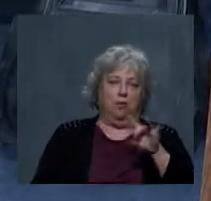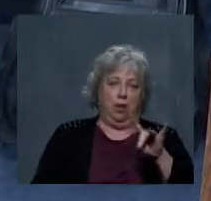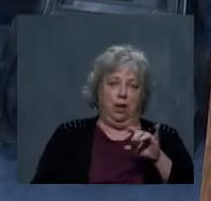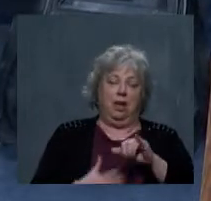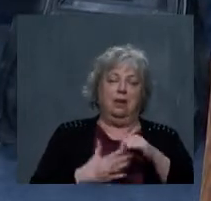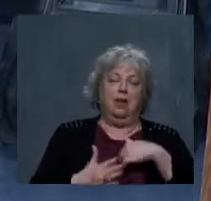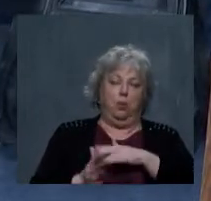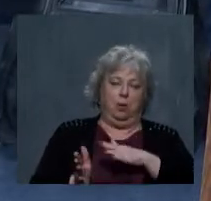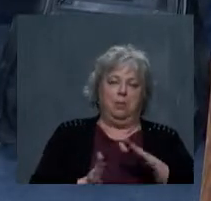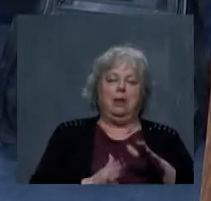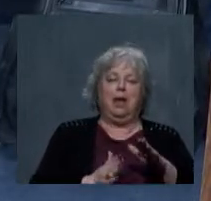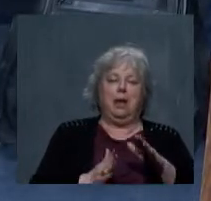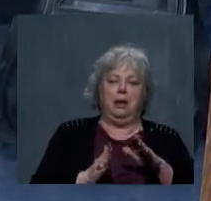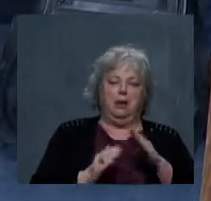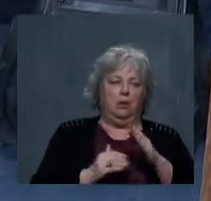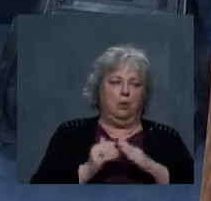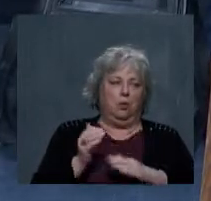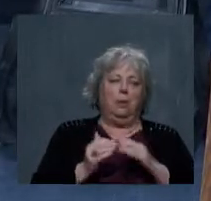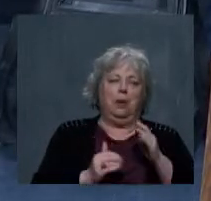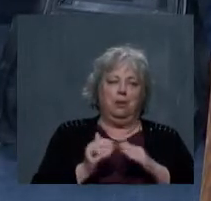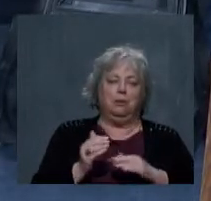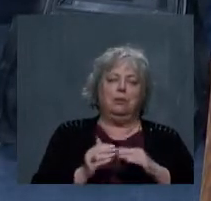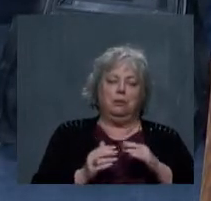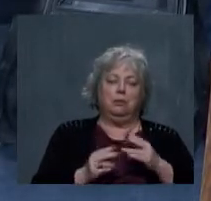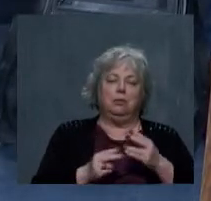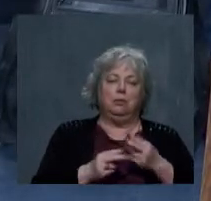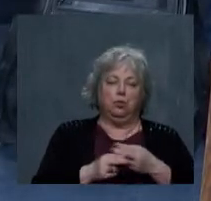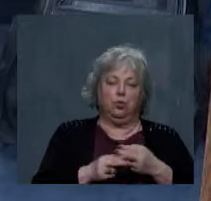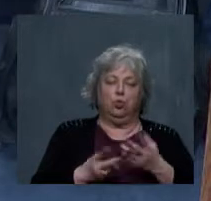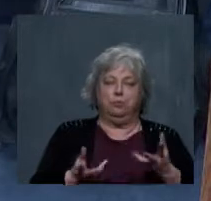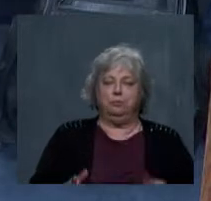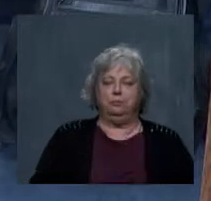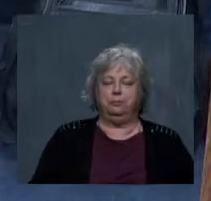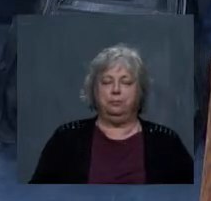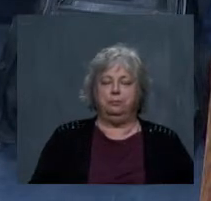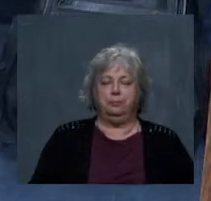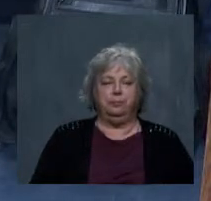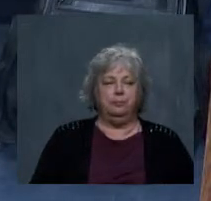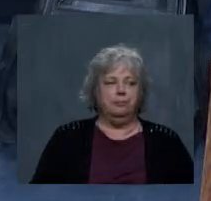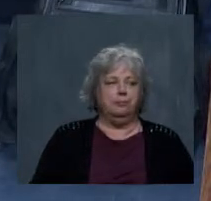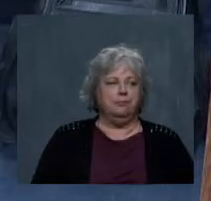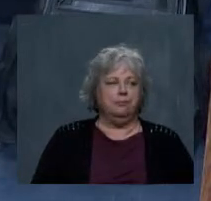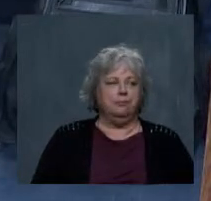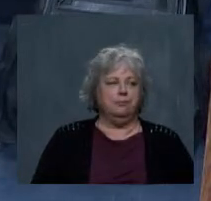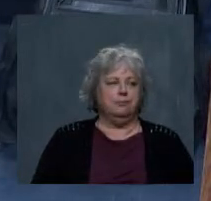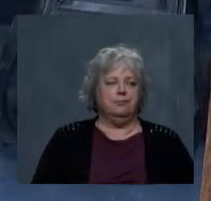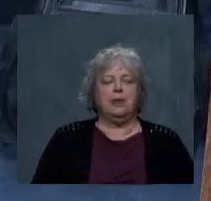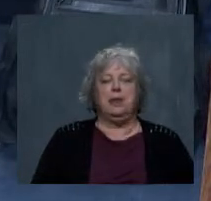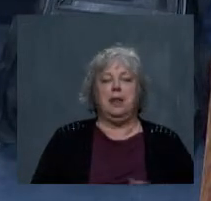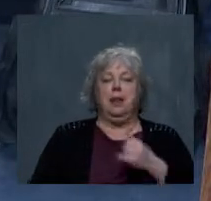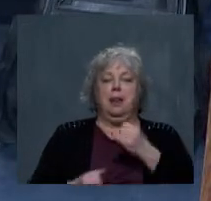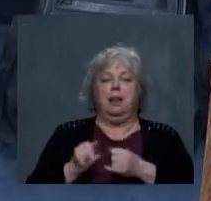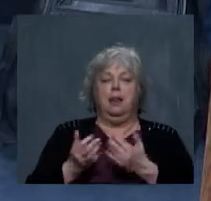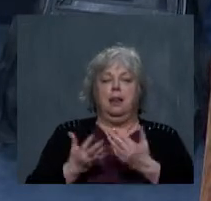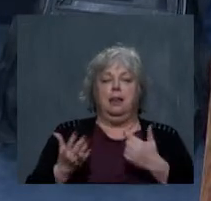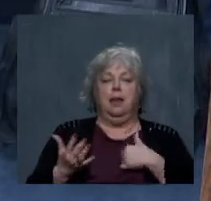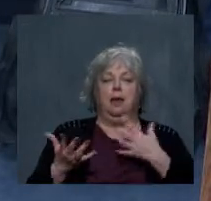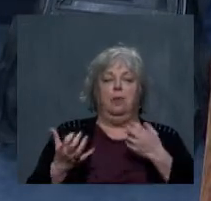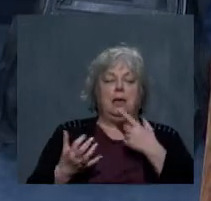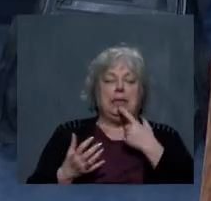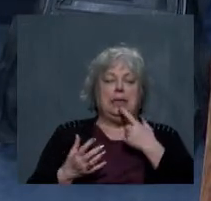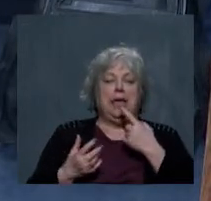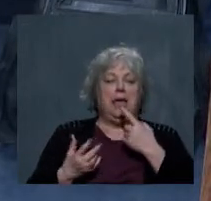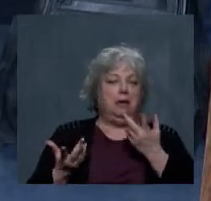we plan to have in their homes here in a very short period of time. The last thing I want to say is about the